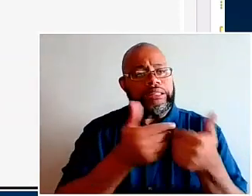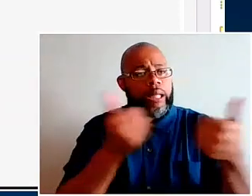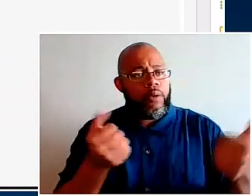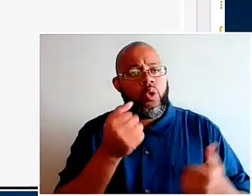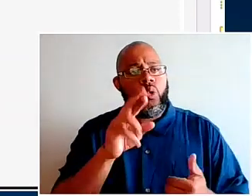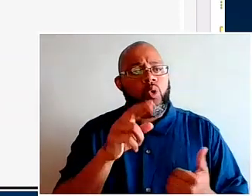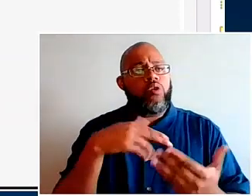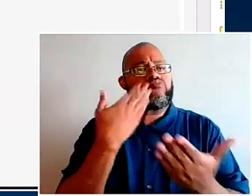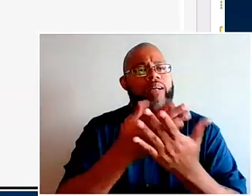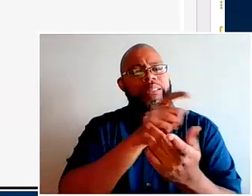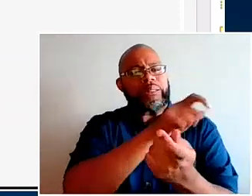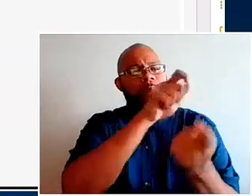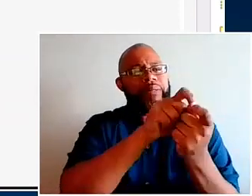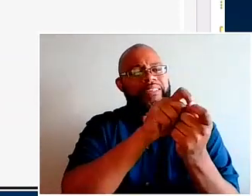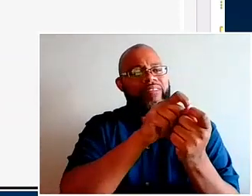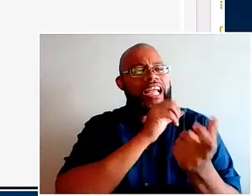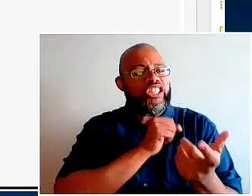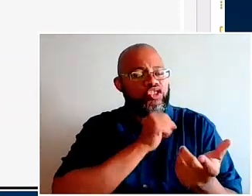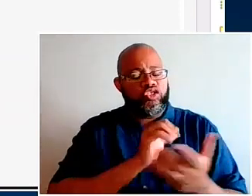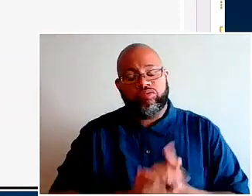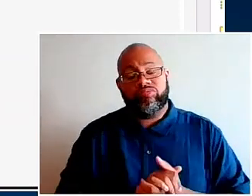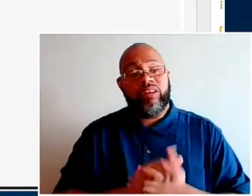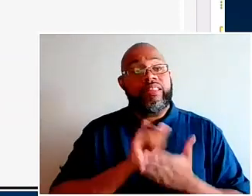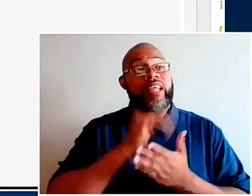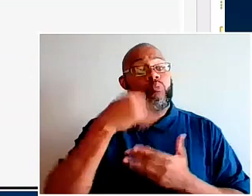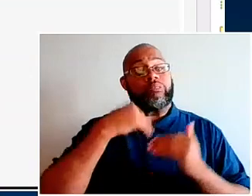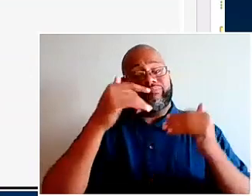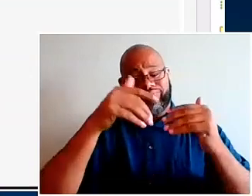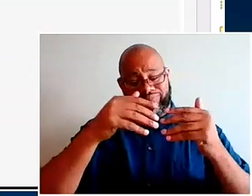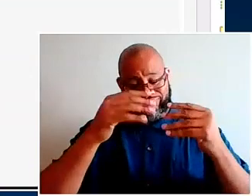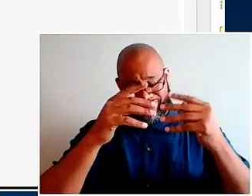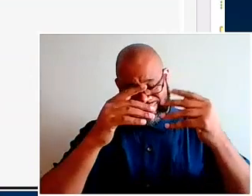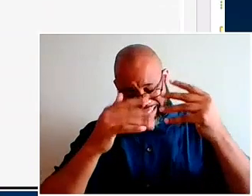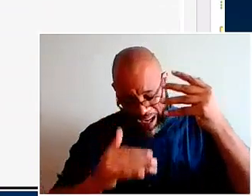a specified age. And then if we go down to